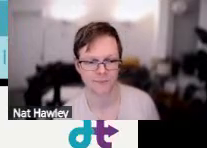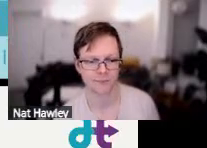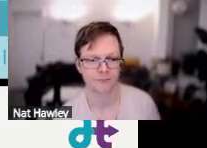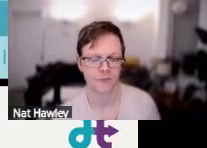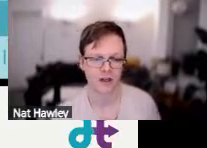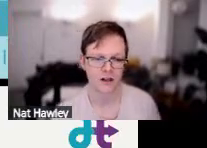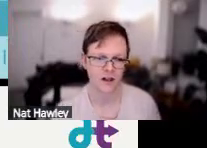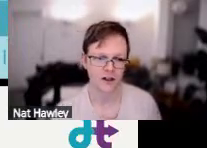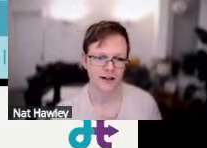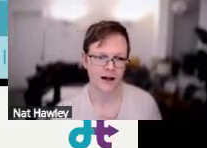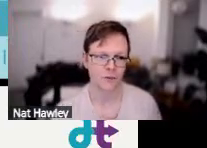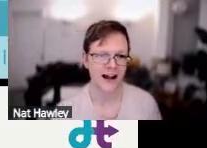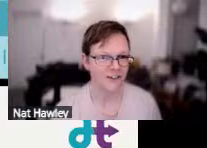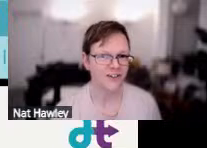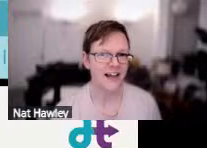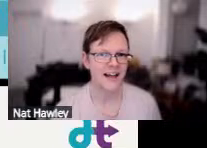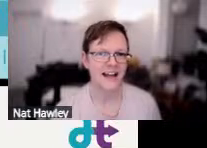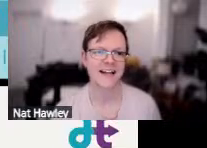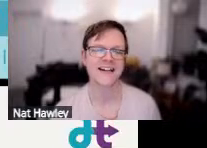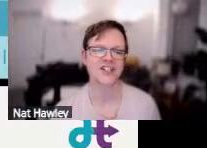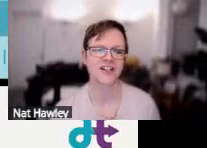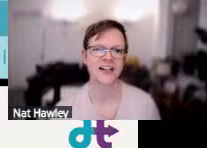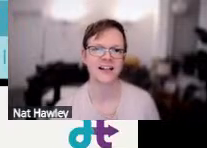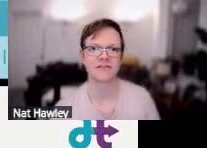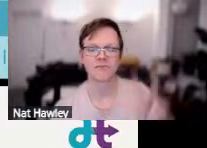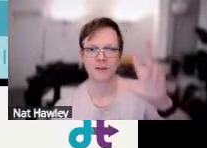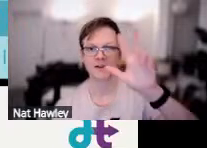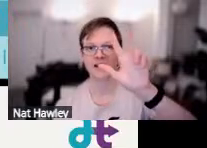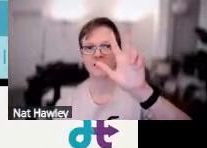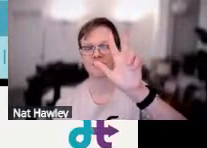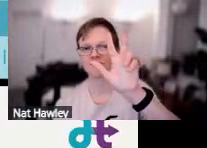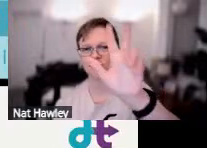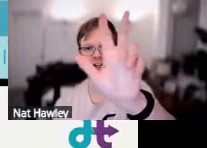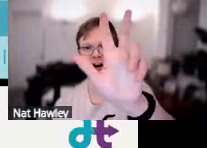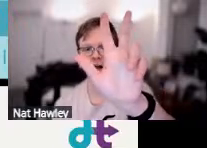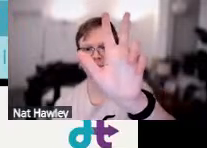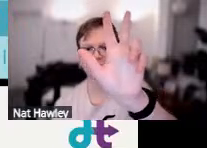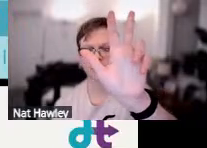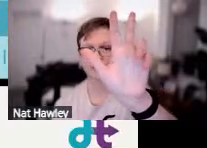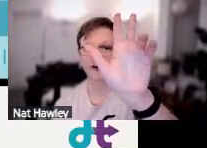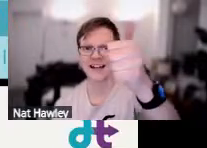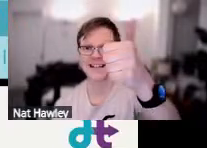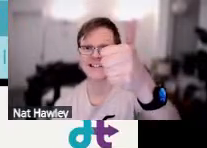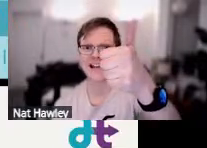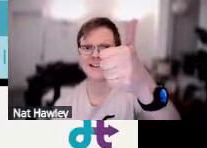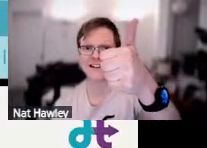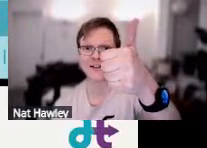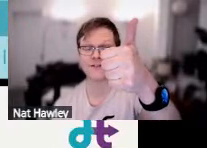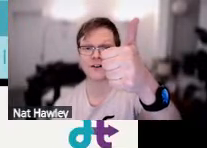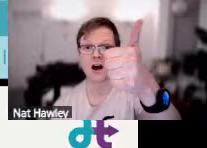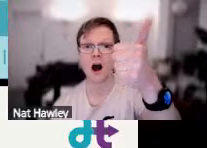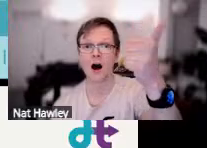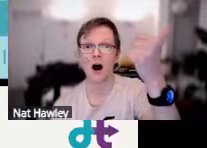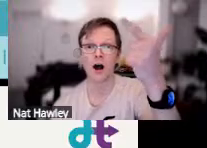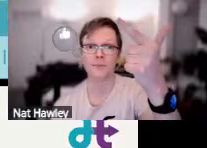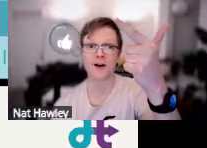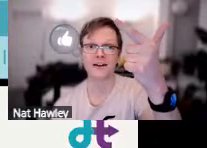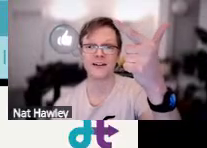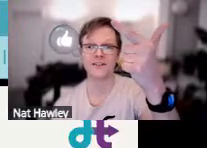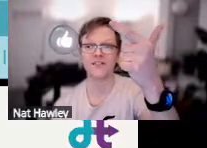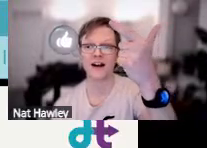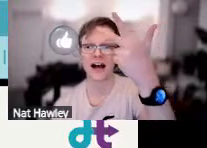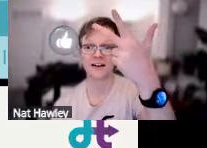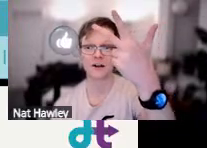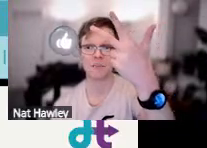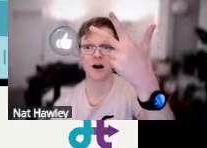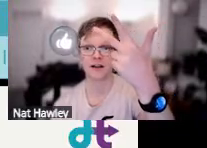again. Now, as I said, ADHD can be three types. You've got inattentive,